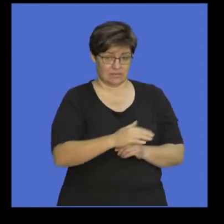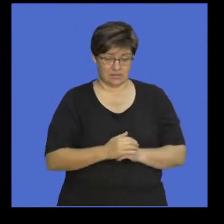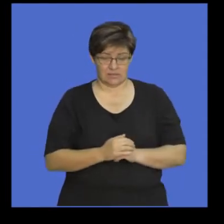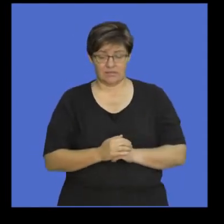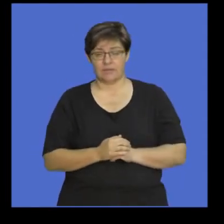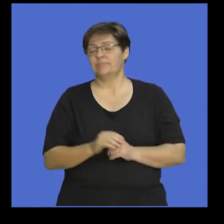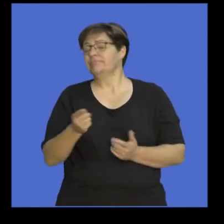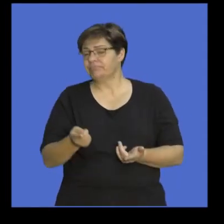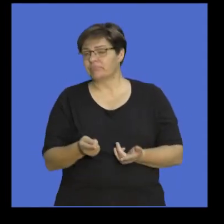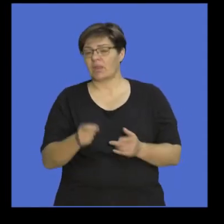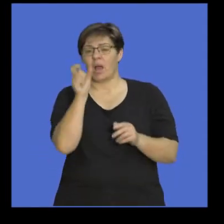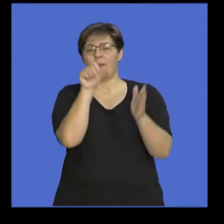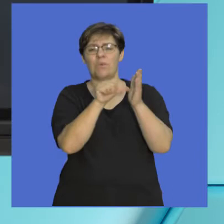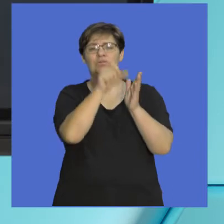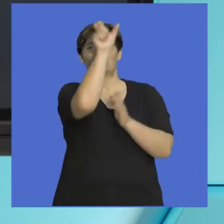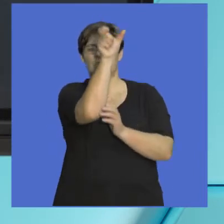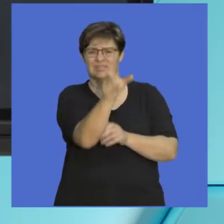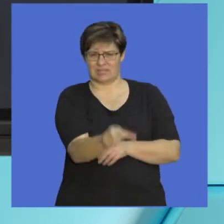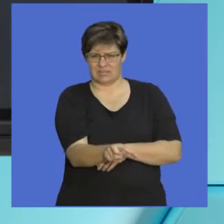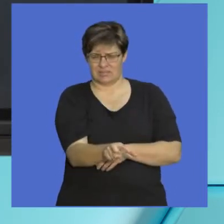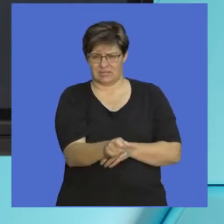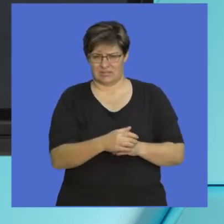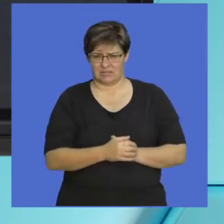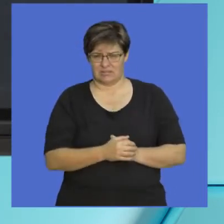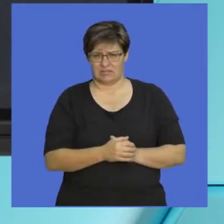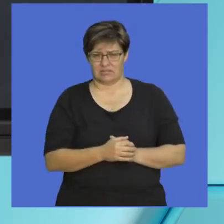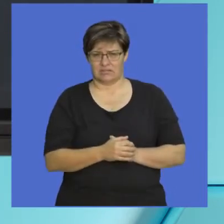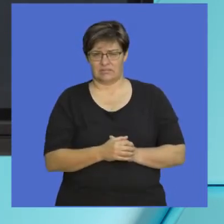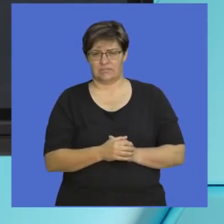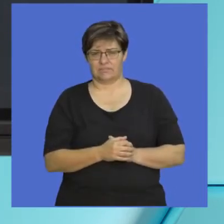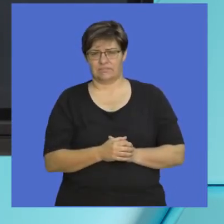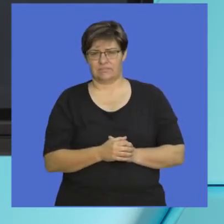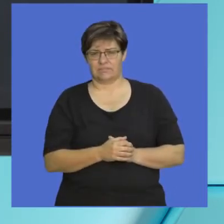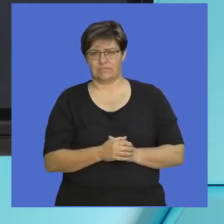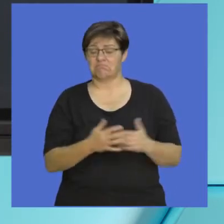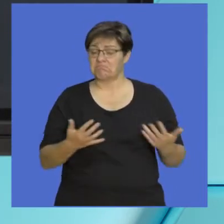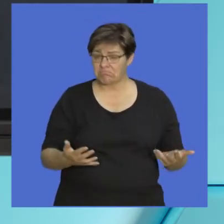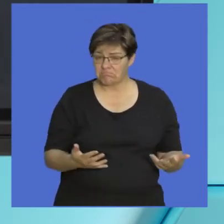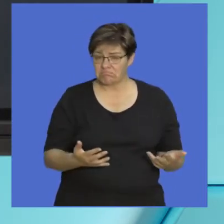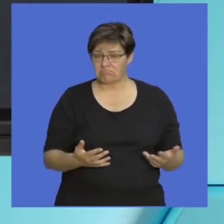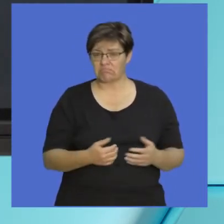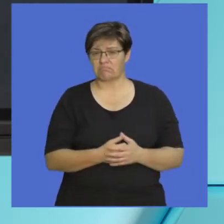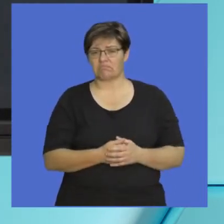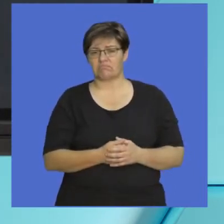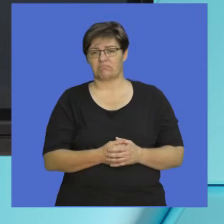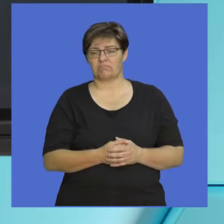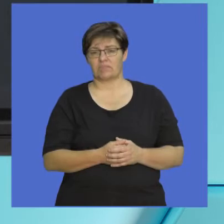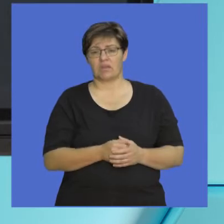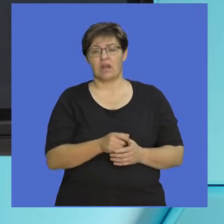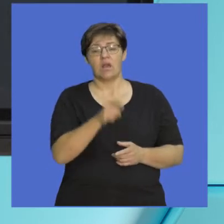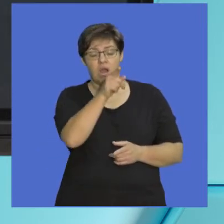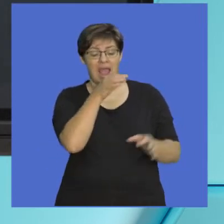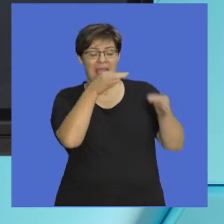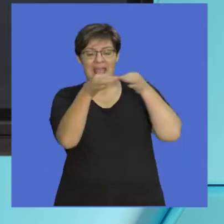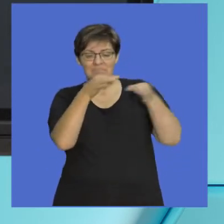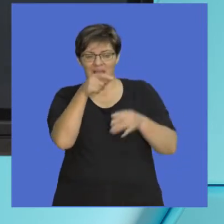keywords. Now, before we speak to the keywords, there are certain, very important facts about, the